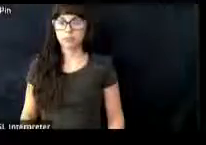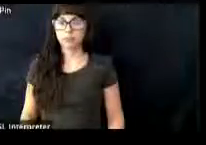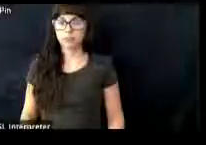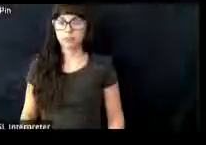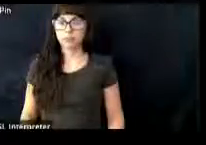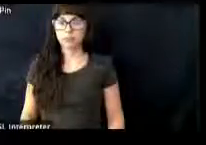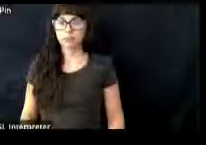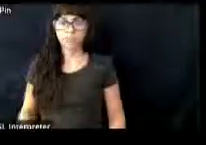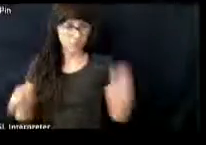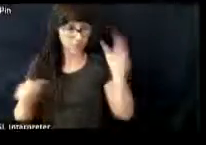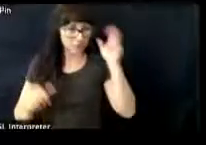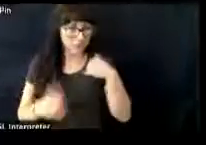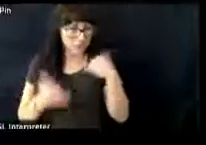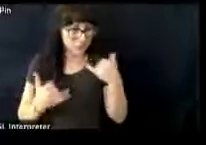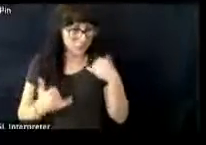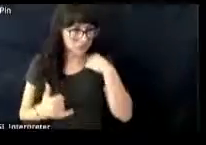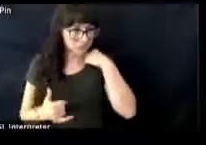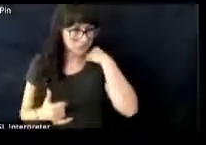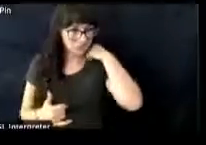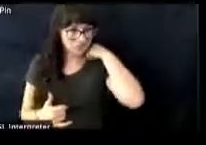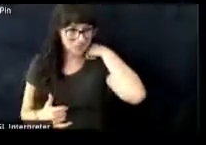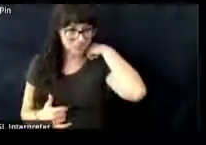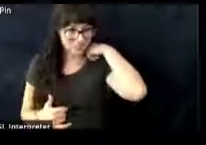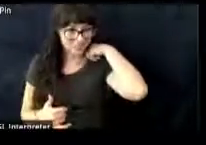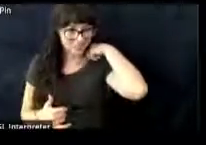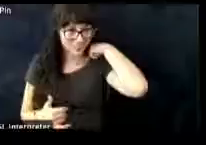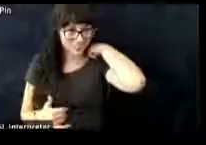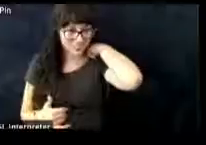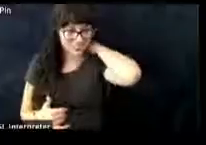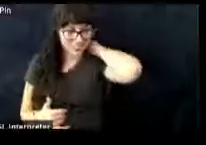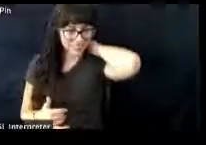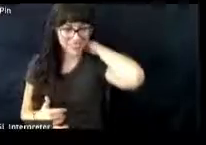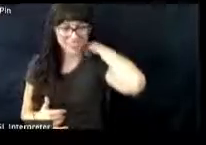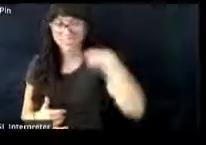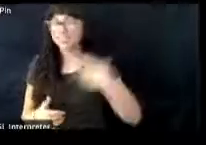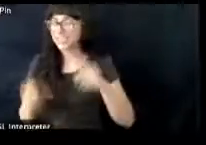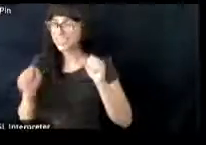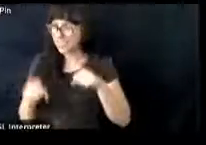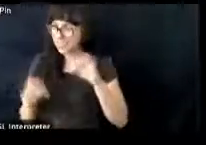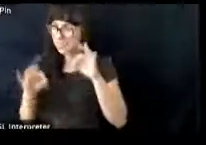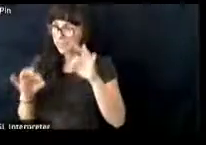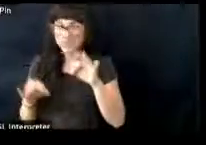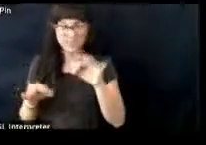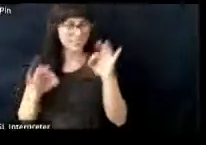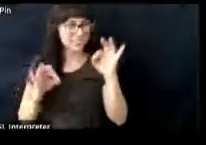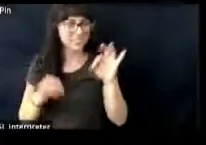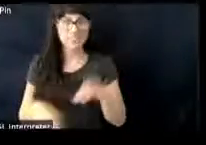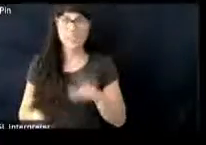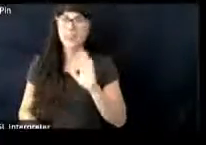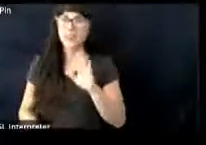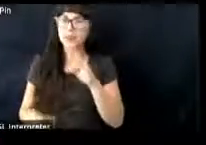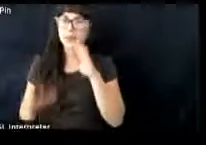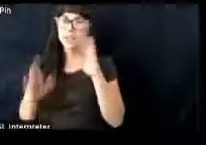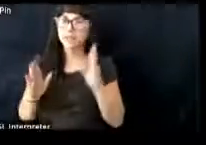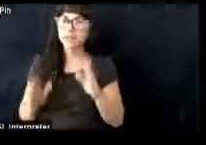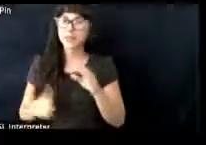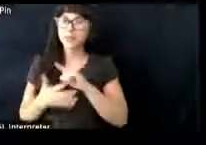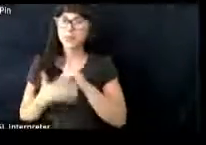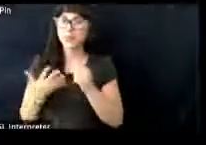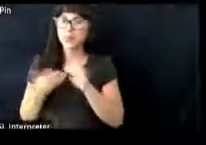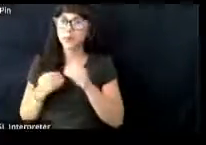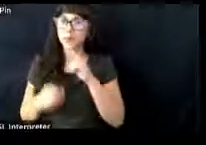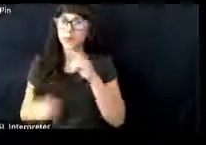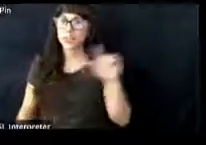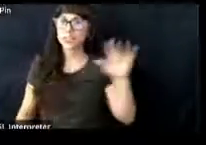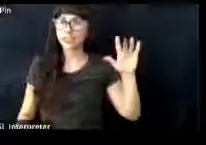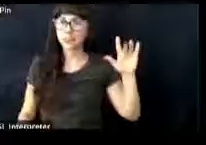Can you hear me now? Yes, we can. Perfect. So Okay. your speaker order number will be number